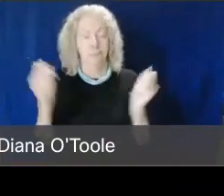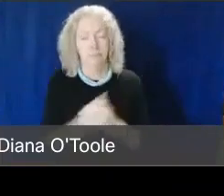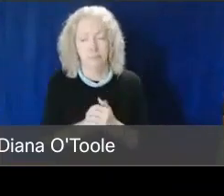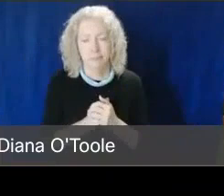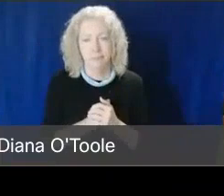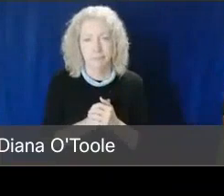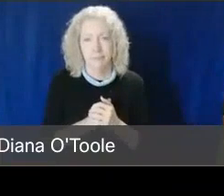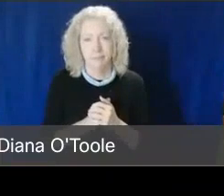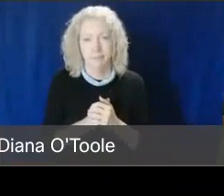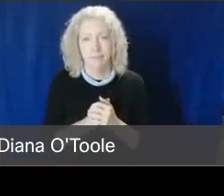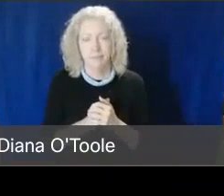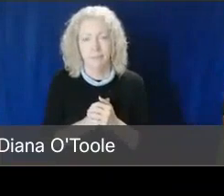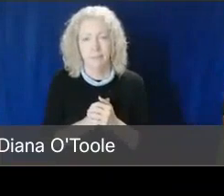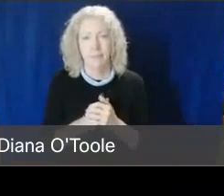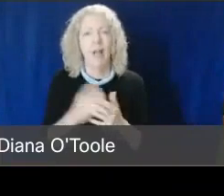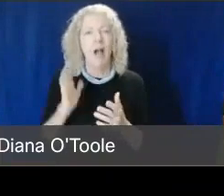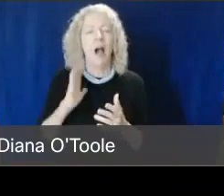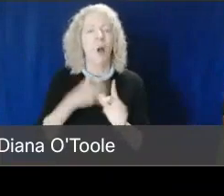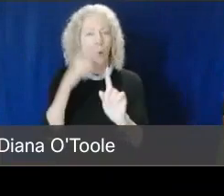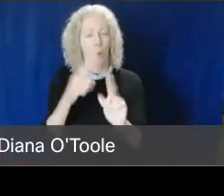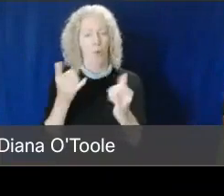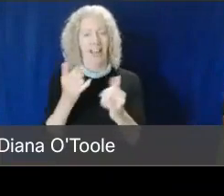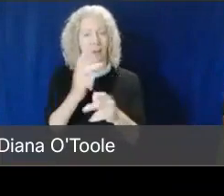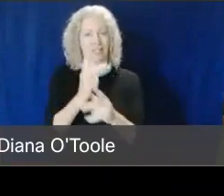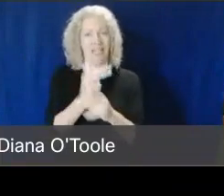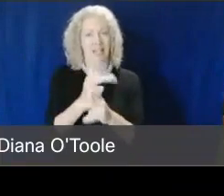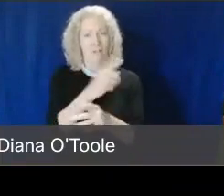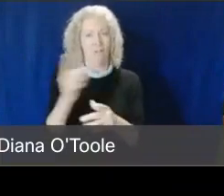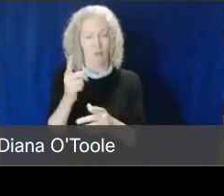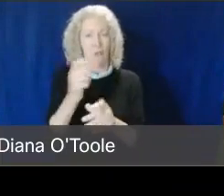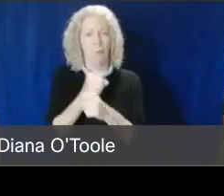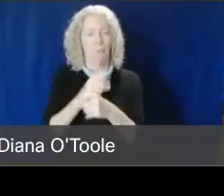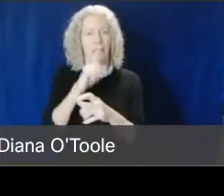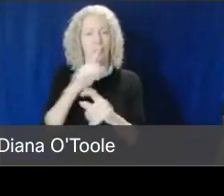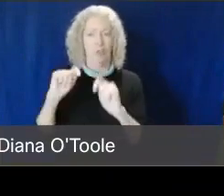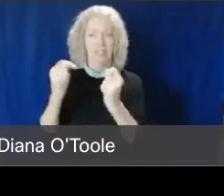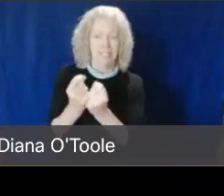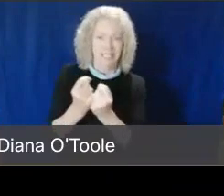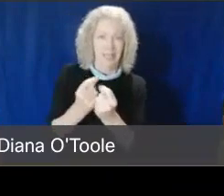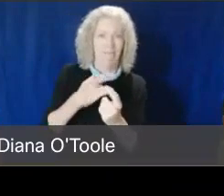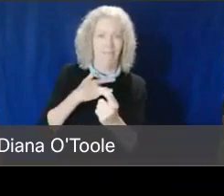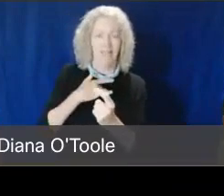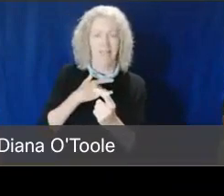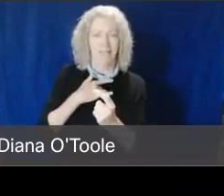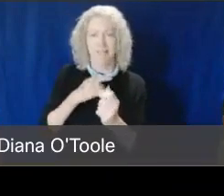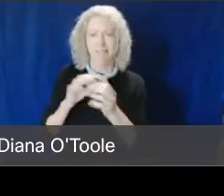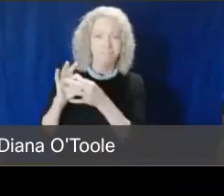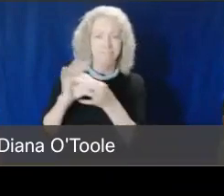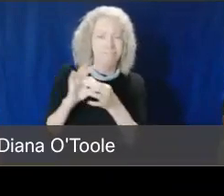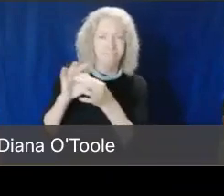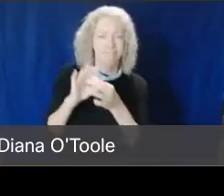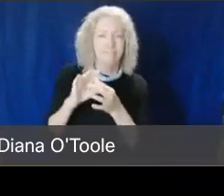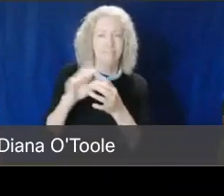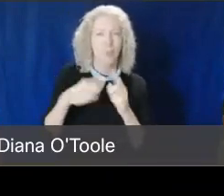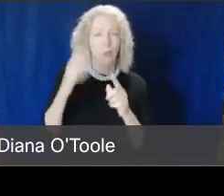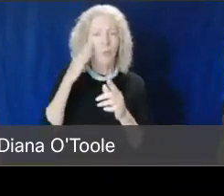people and to take care of you and make sure that we keep our team together. Once we know that we're past this and